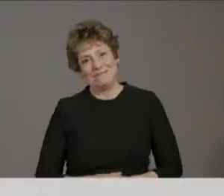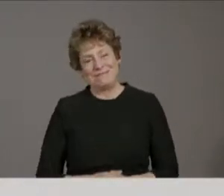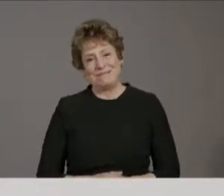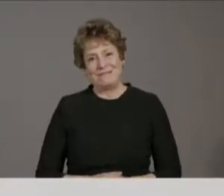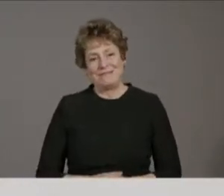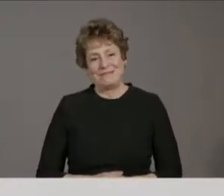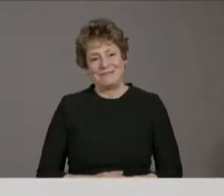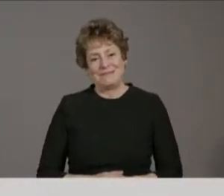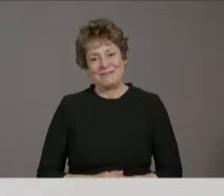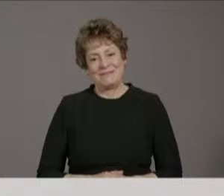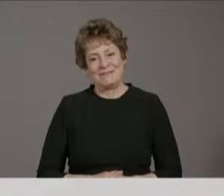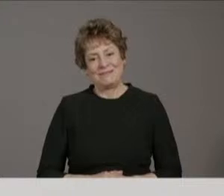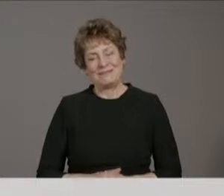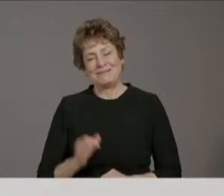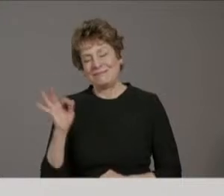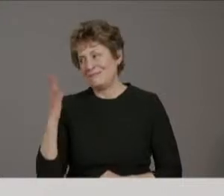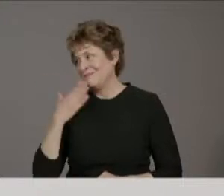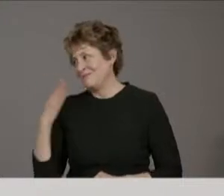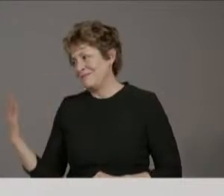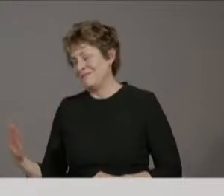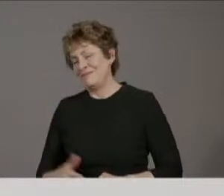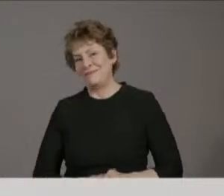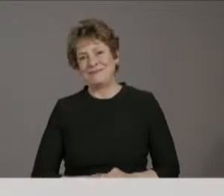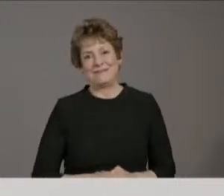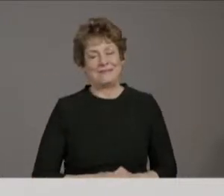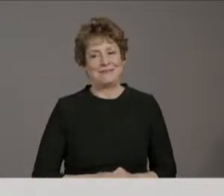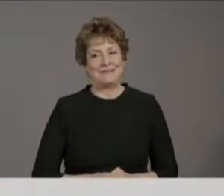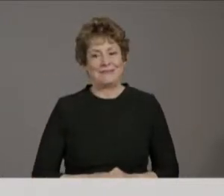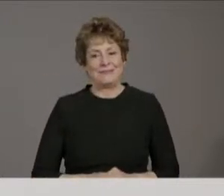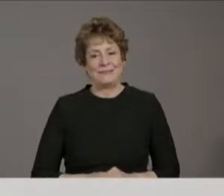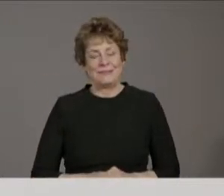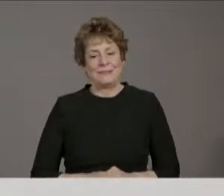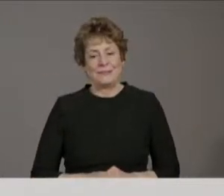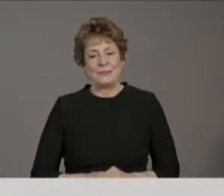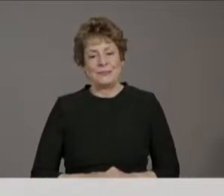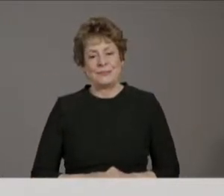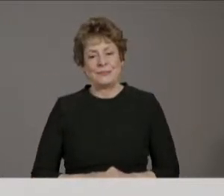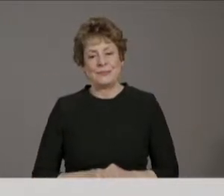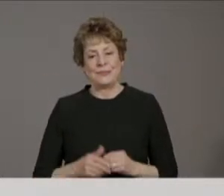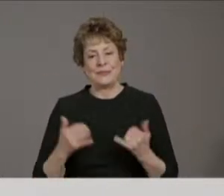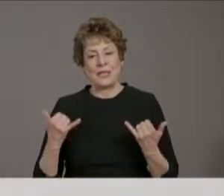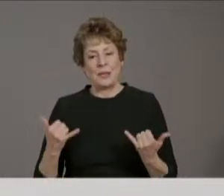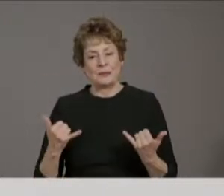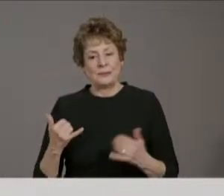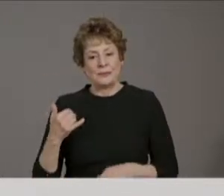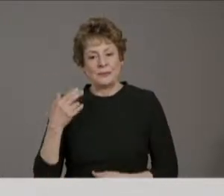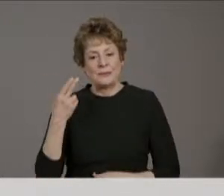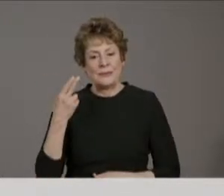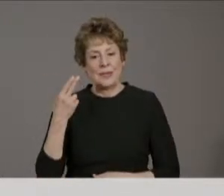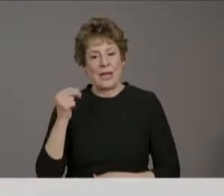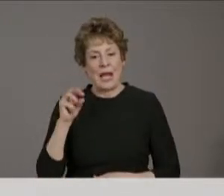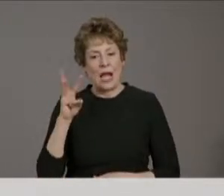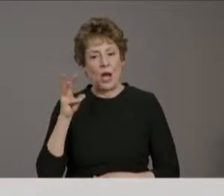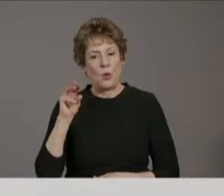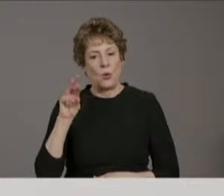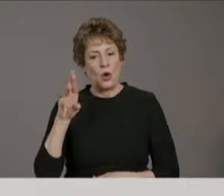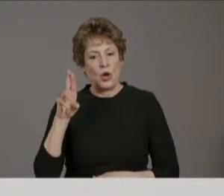Thank you. Okay, and returning for his 75th question is Howard Fisher. Hi, Howie.